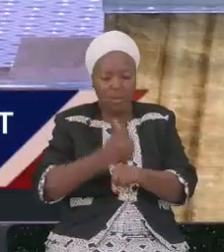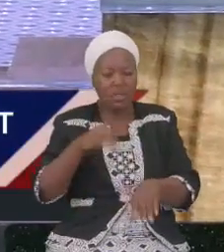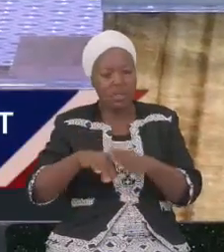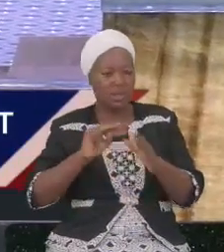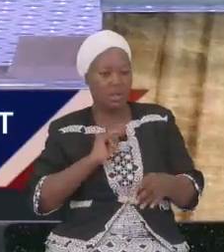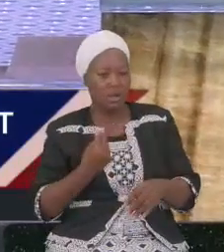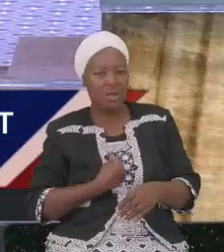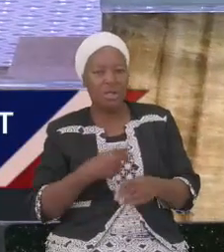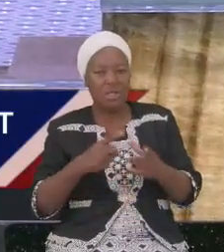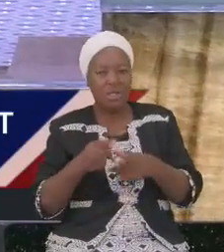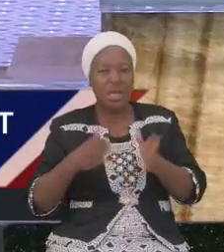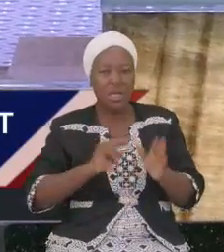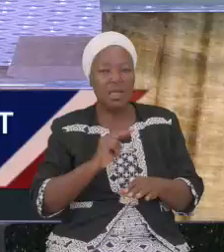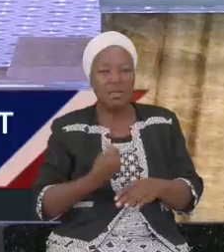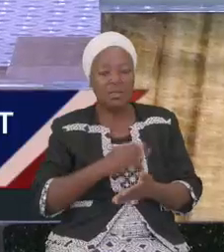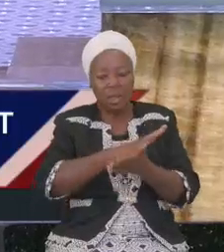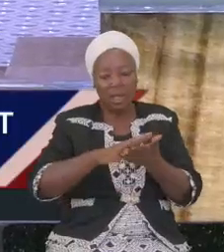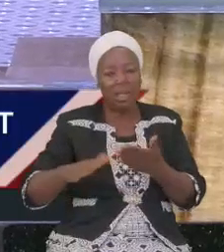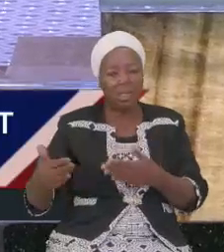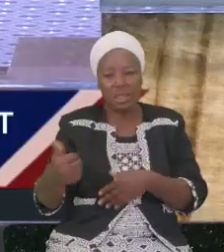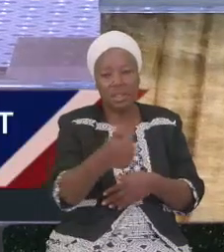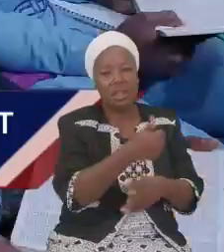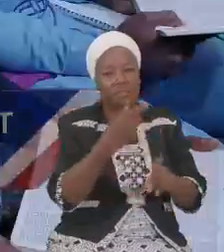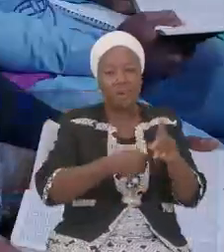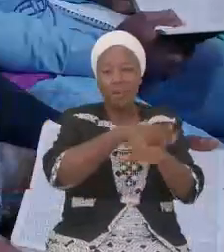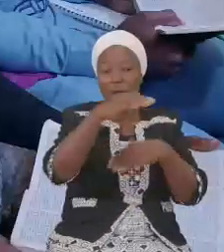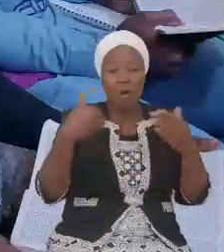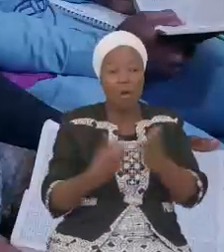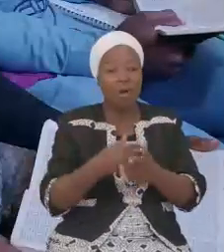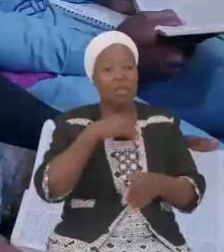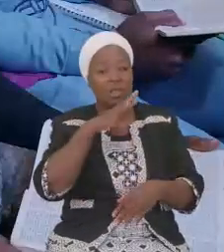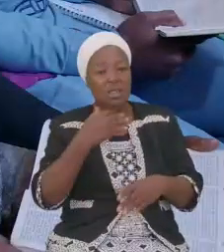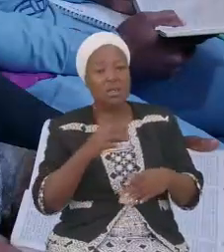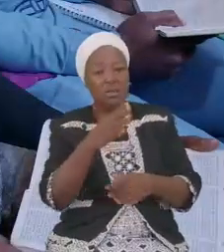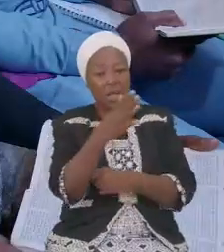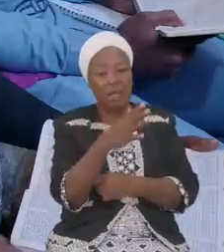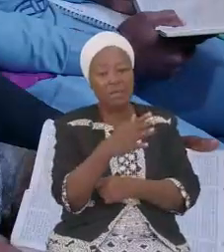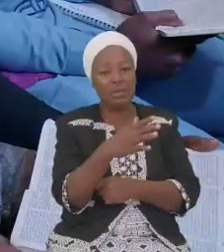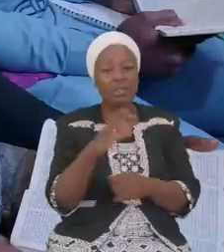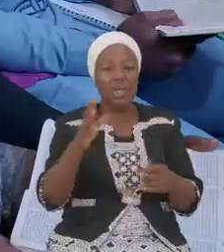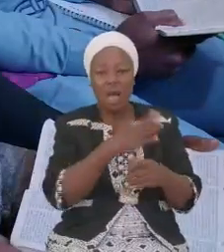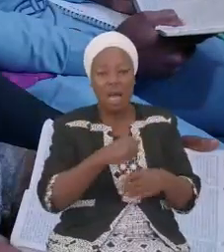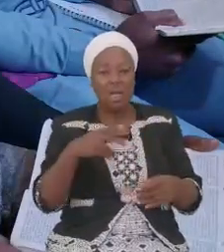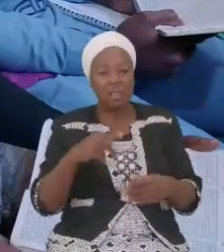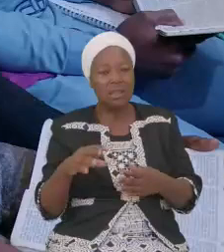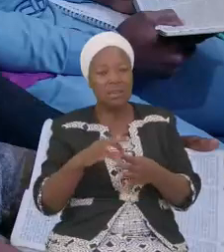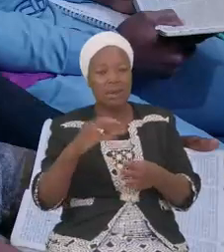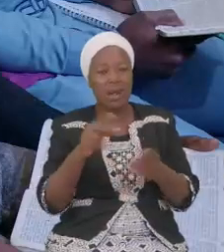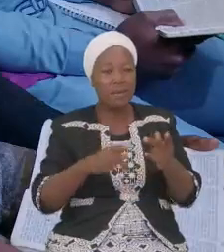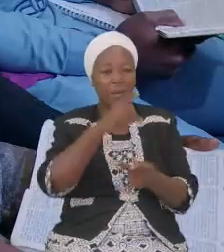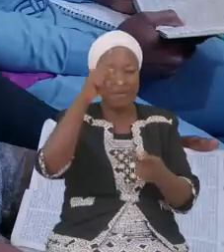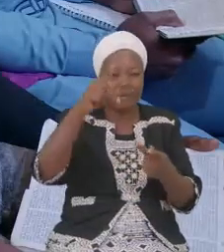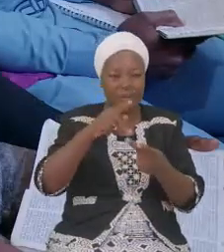says, let us cleanse ourselves from all filthiness of the flesh and spirit,